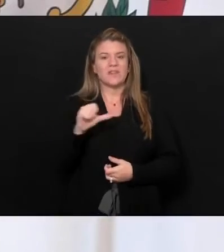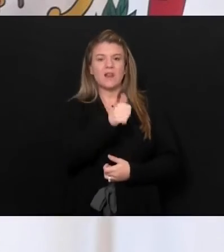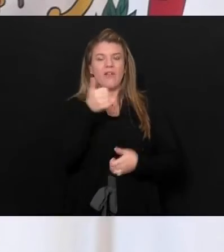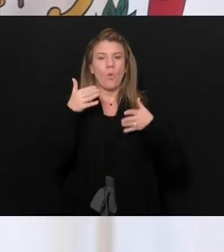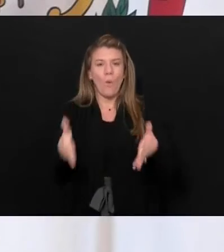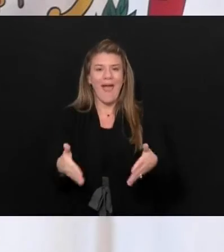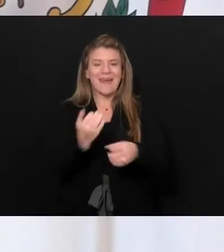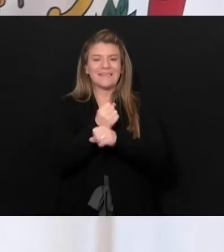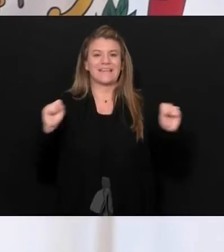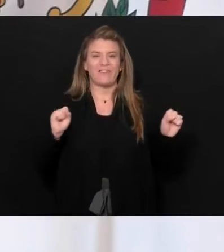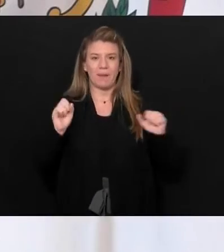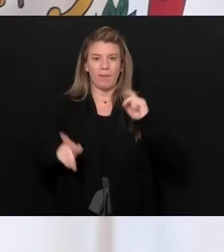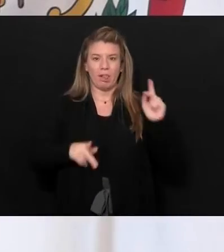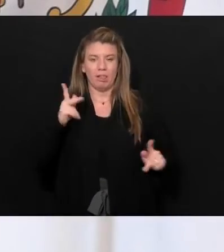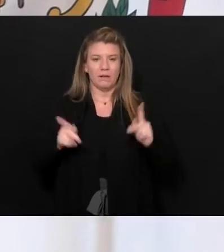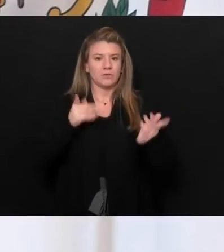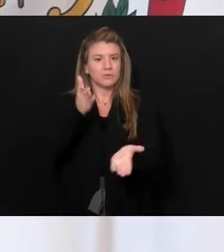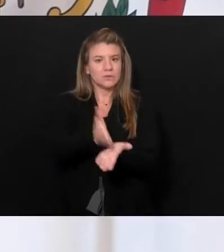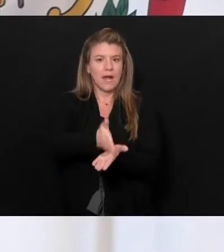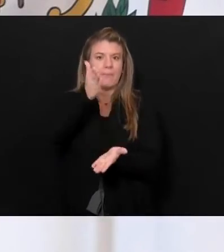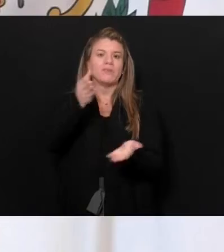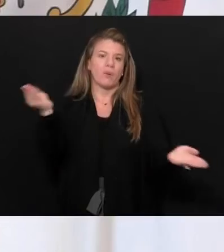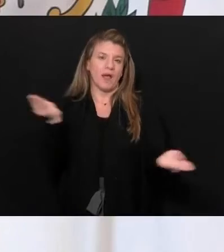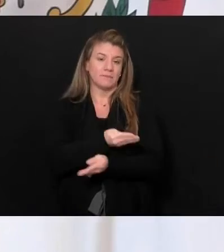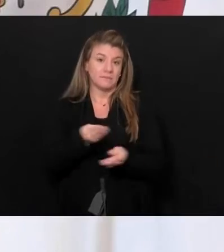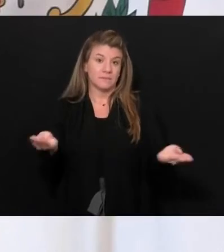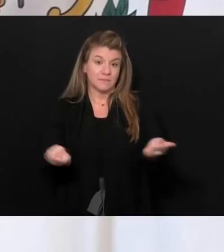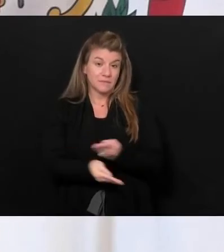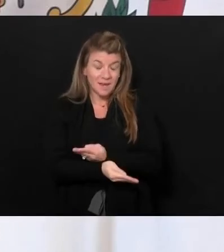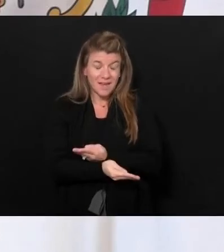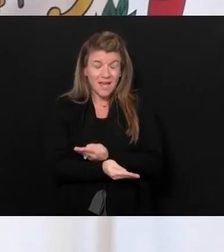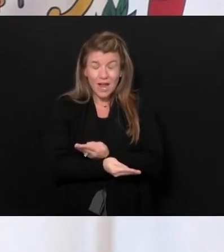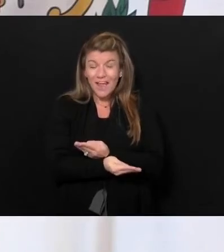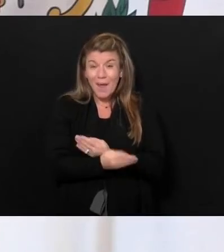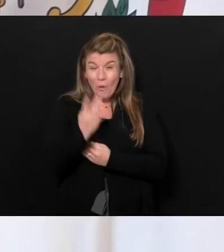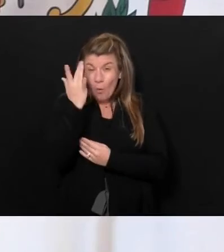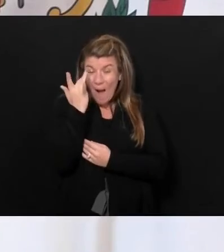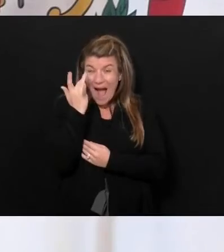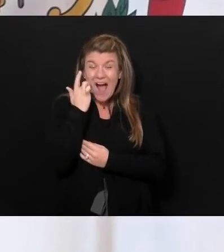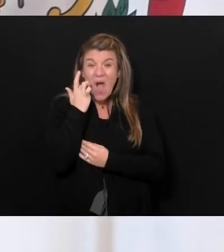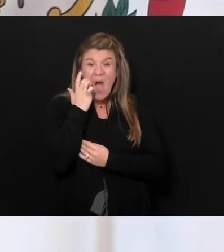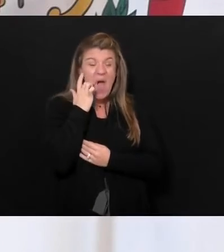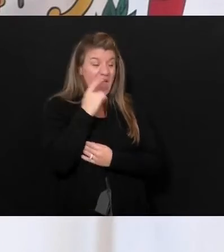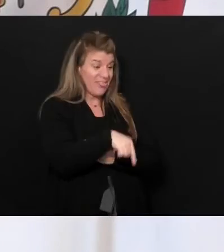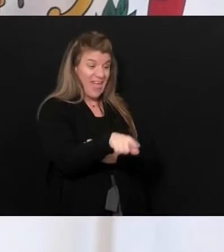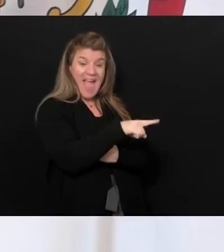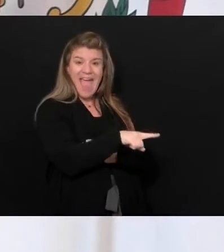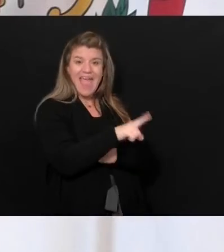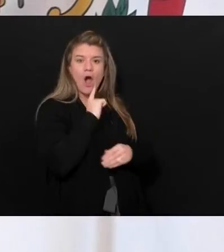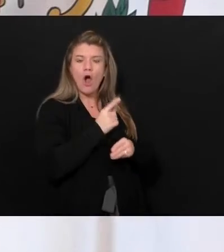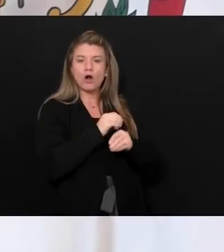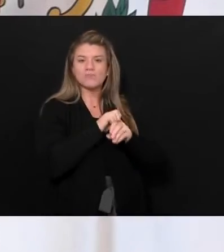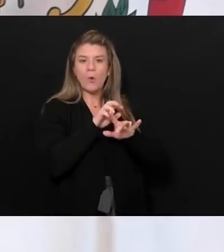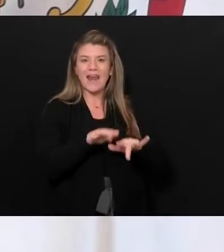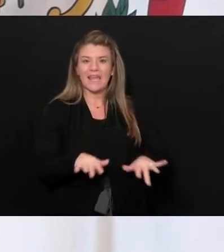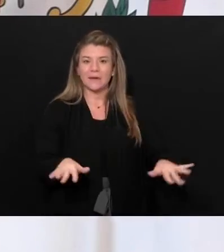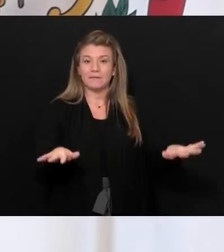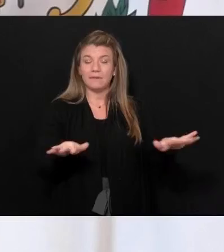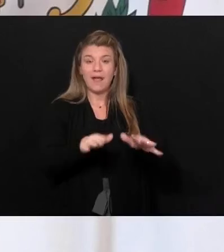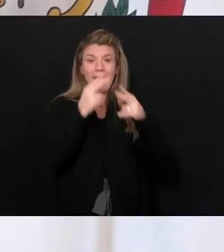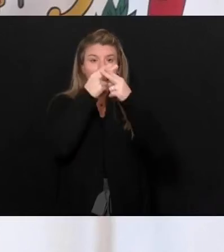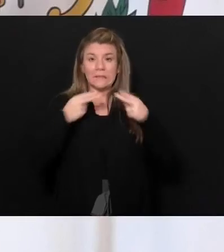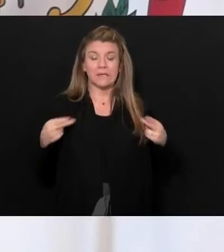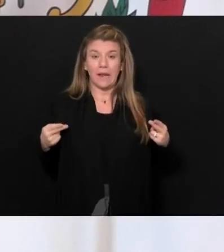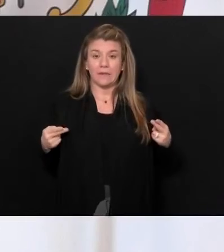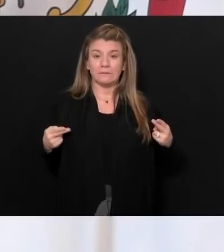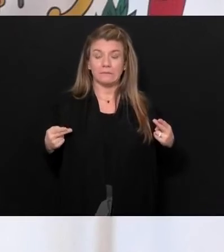defense here to be able to stop this thing. Because they themselves are spreading this as innocently as